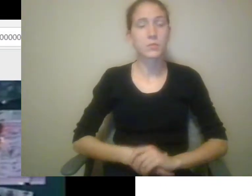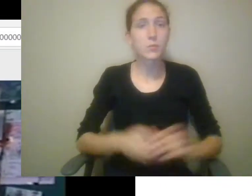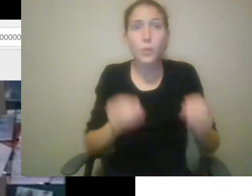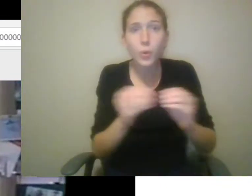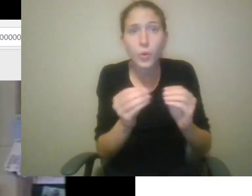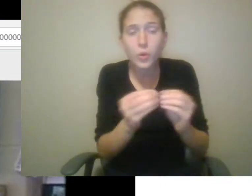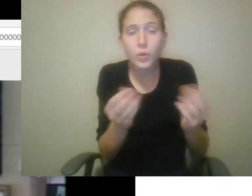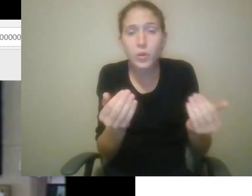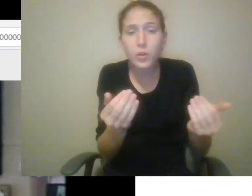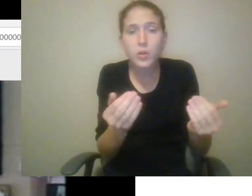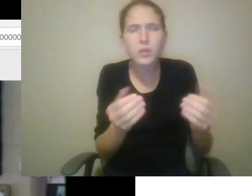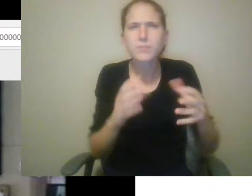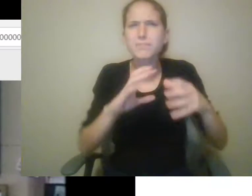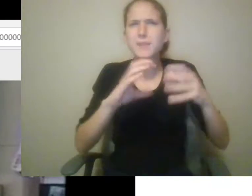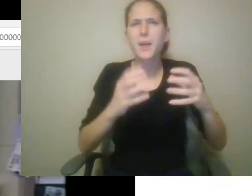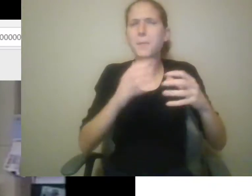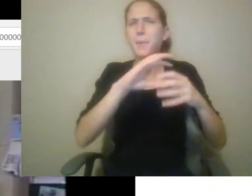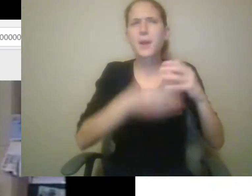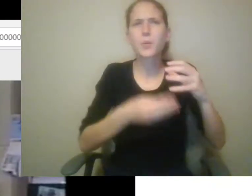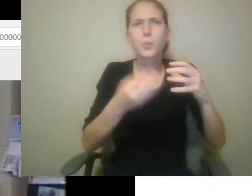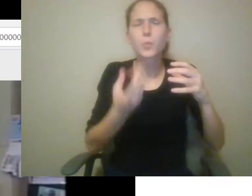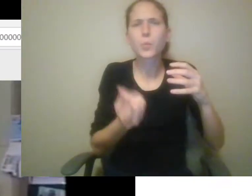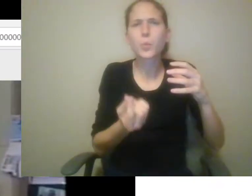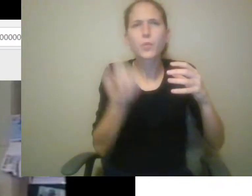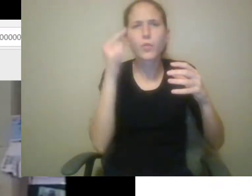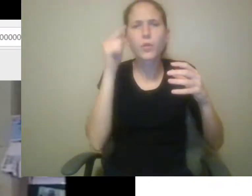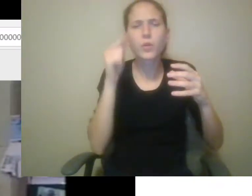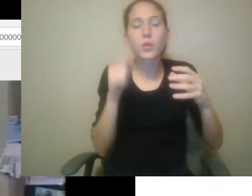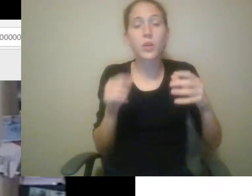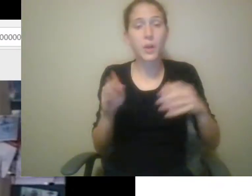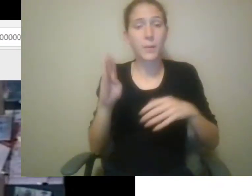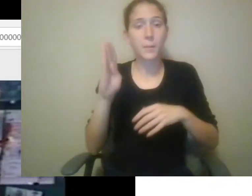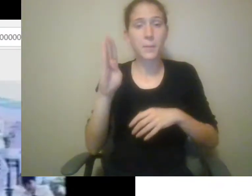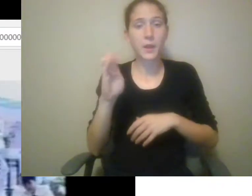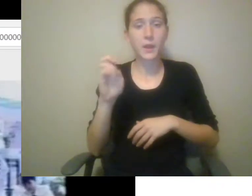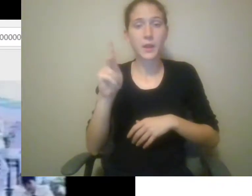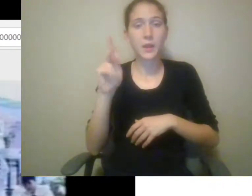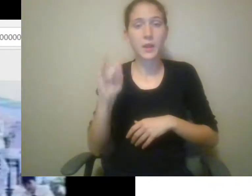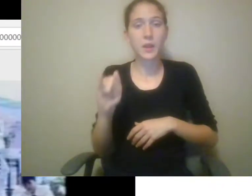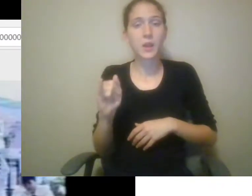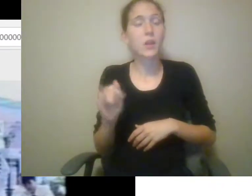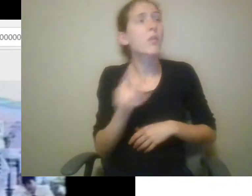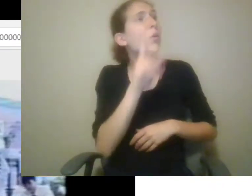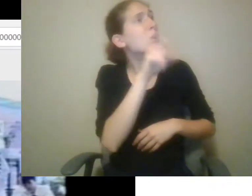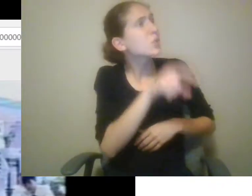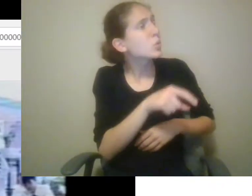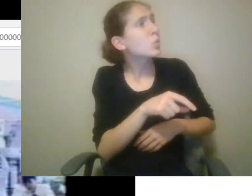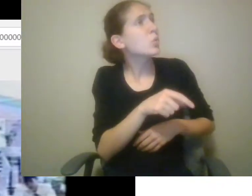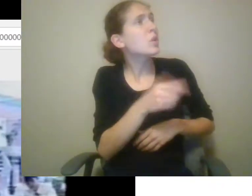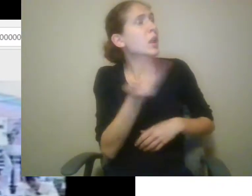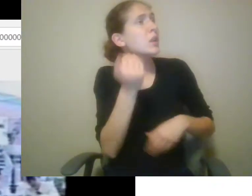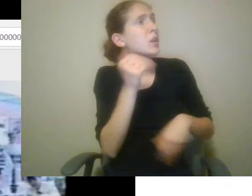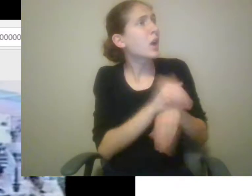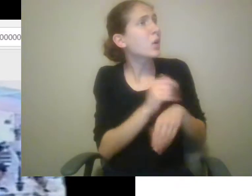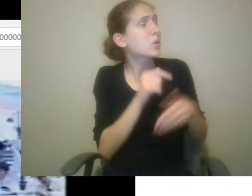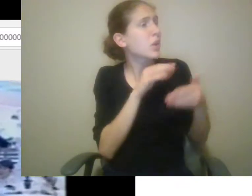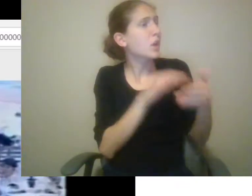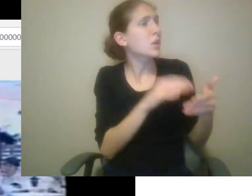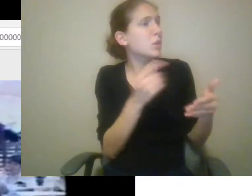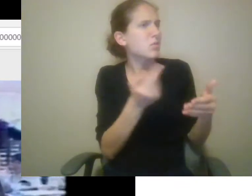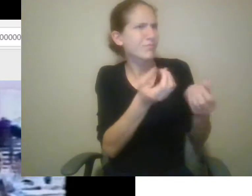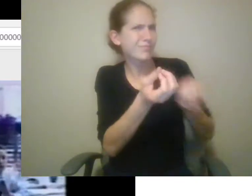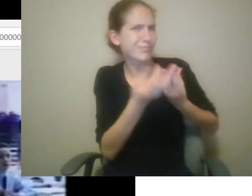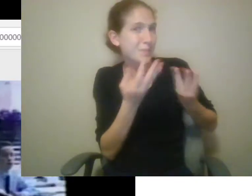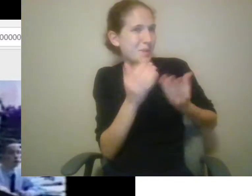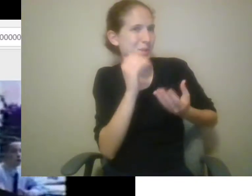Other things. Becky. Yeah, question. Doesn't it, I was studying last night. Yes. Someone told me that we